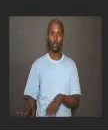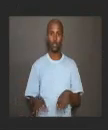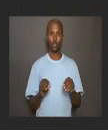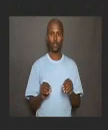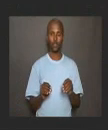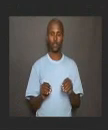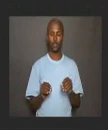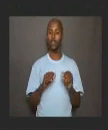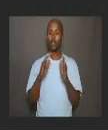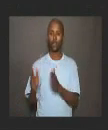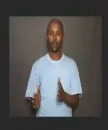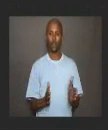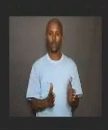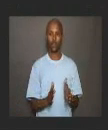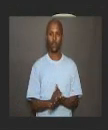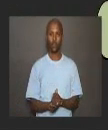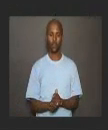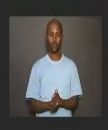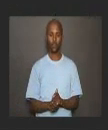Students, let's get ready.